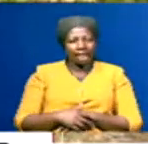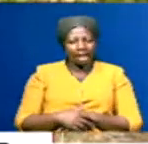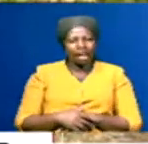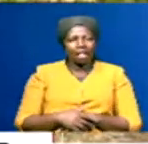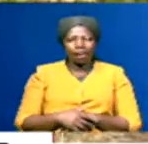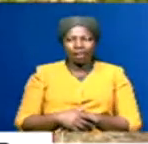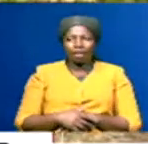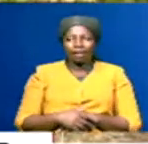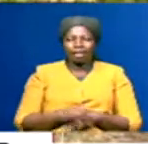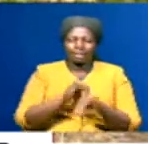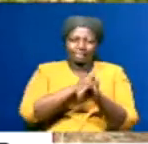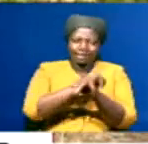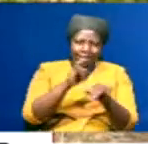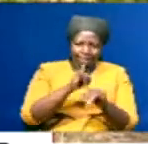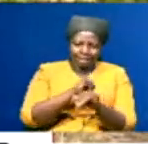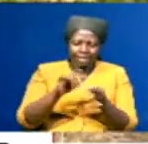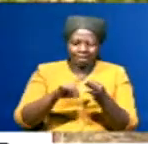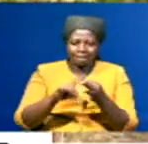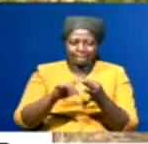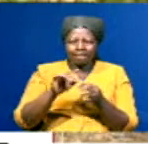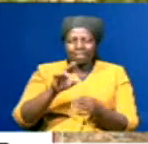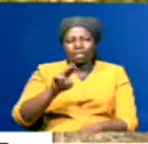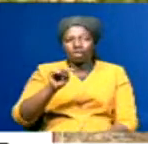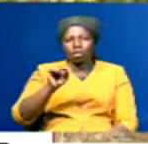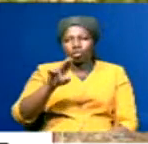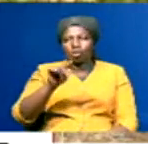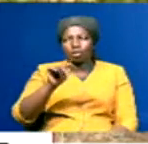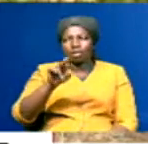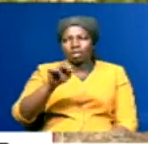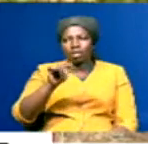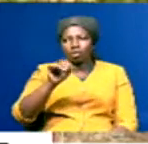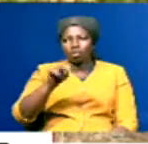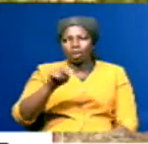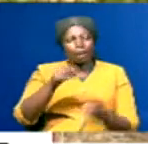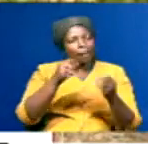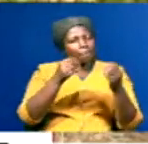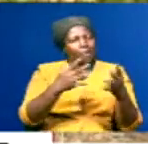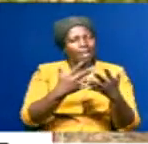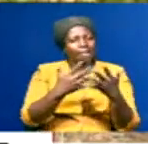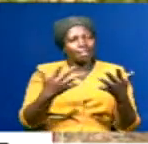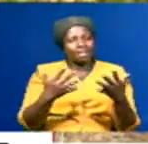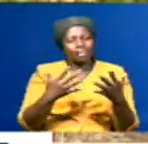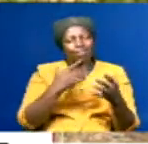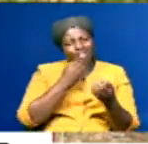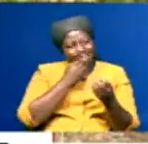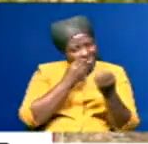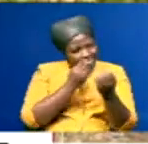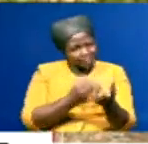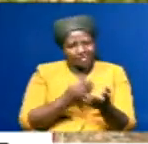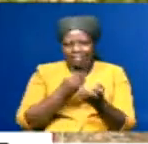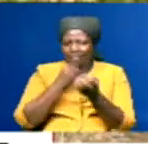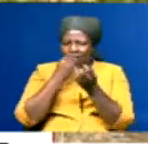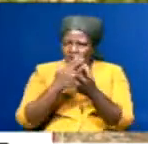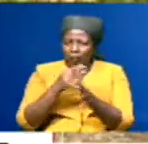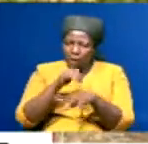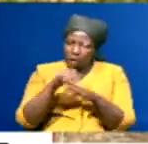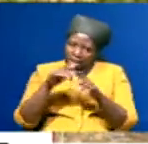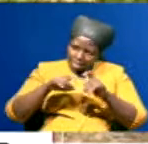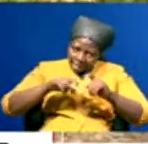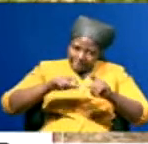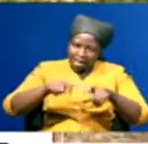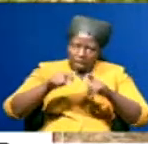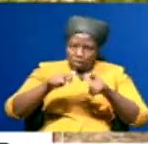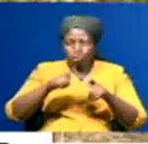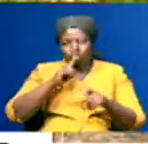Hygiene, nutrition, so many things. You tell them on the radio. So I